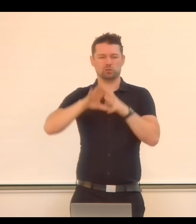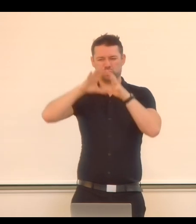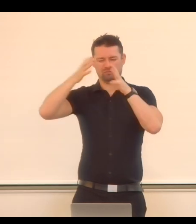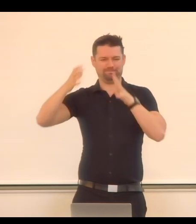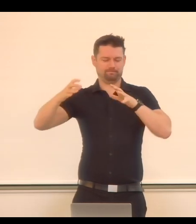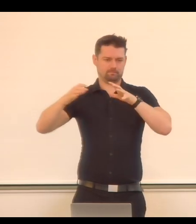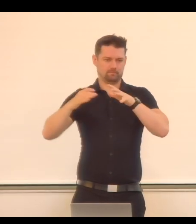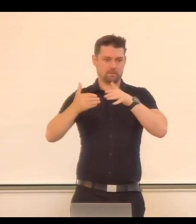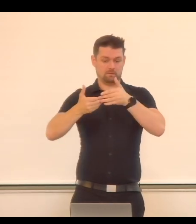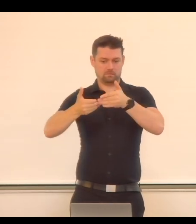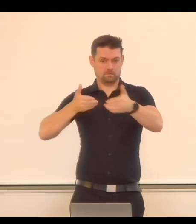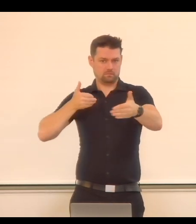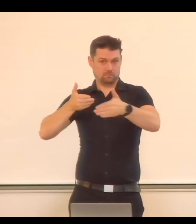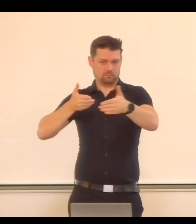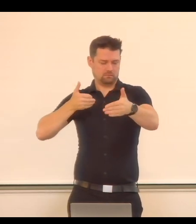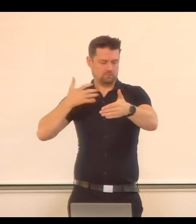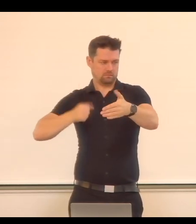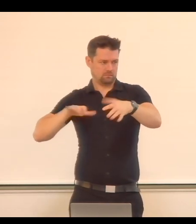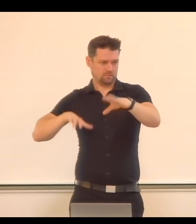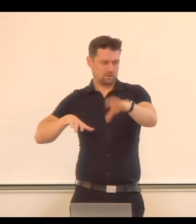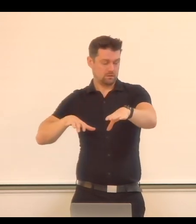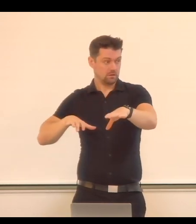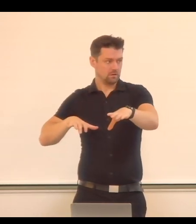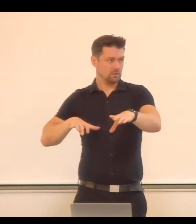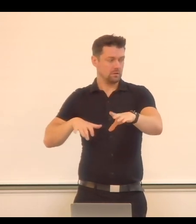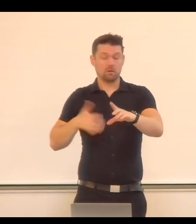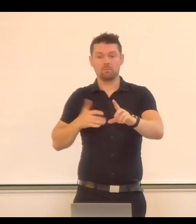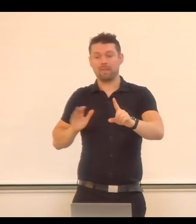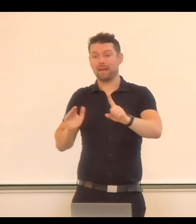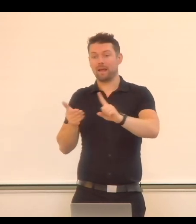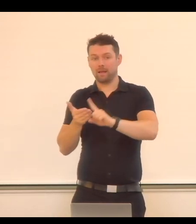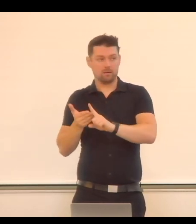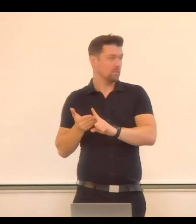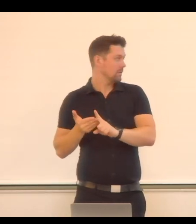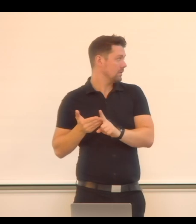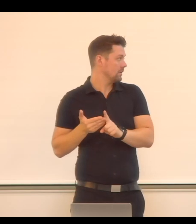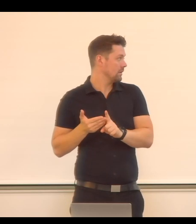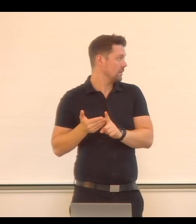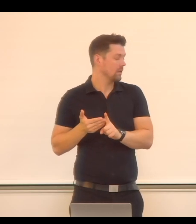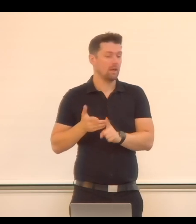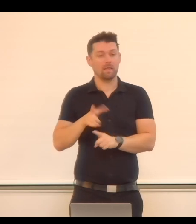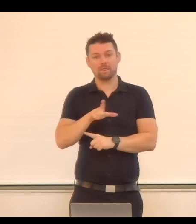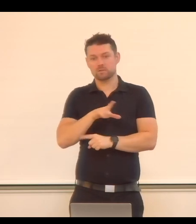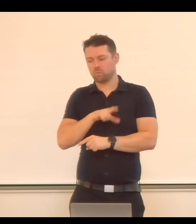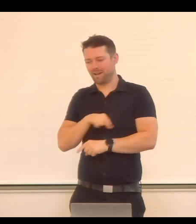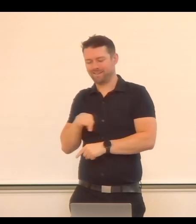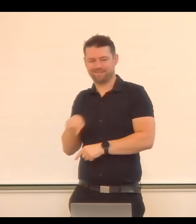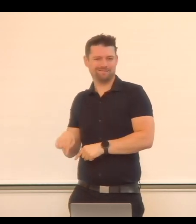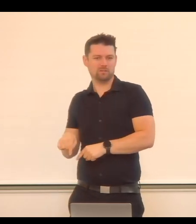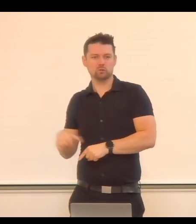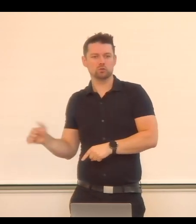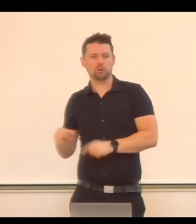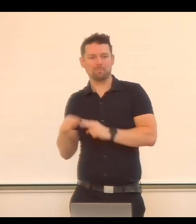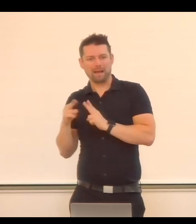but there was an original intent behind that, and that intent is part of why that habitat isn't high fidelity. It wasn't meant to be a habitat